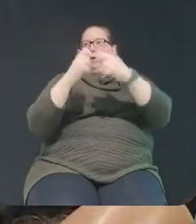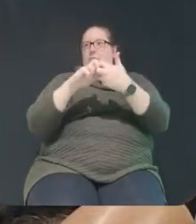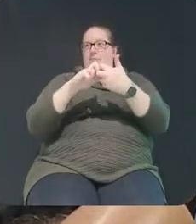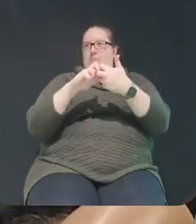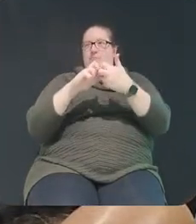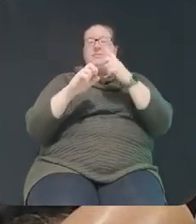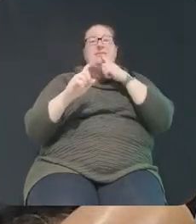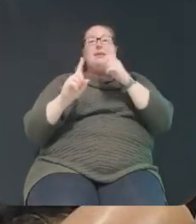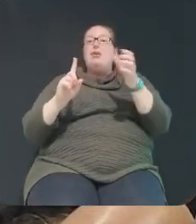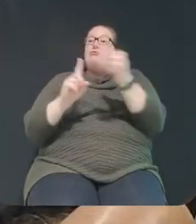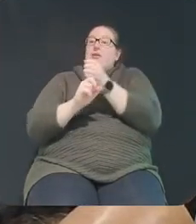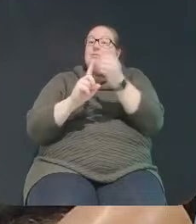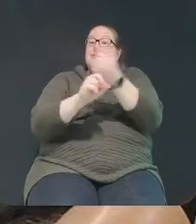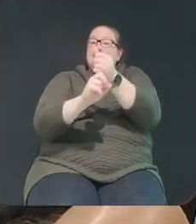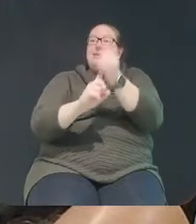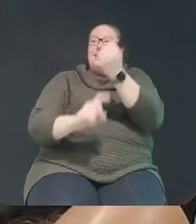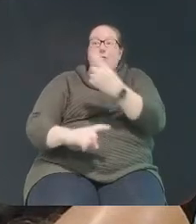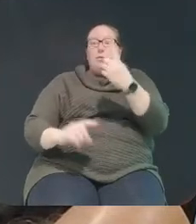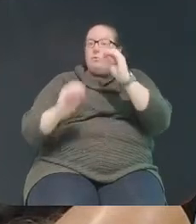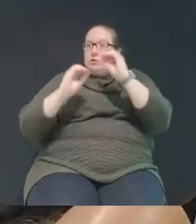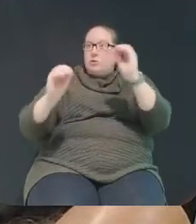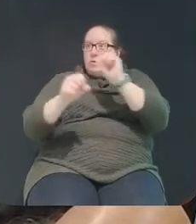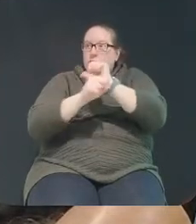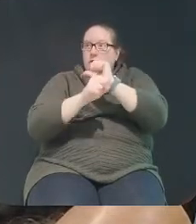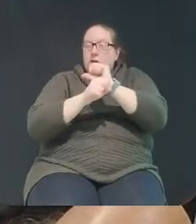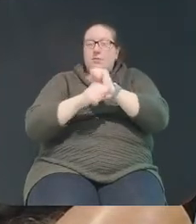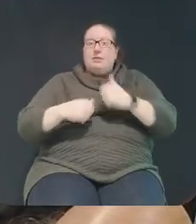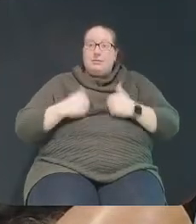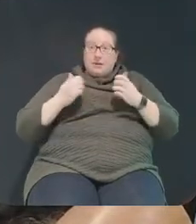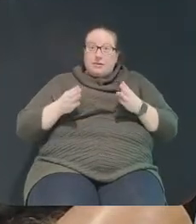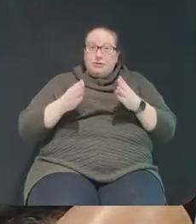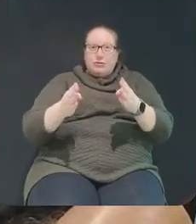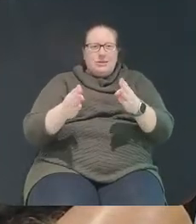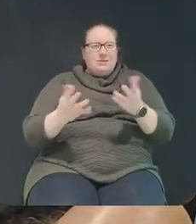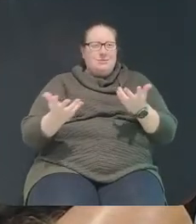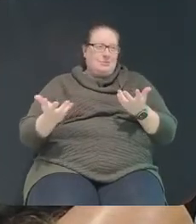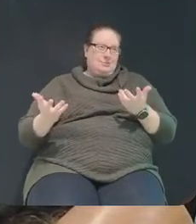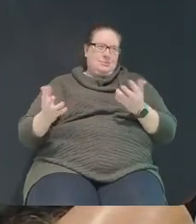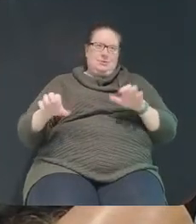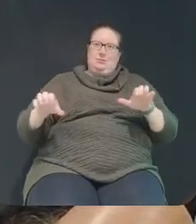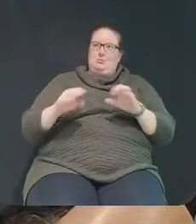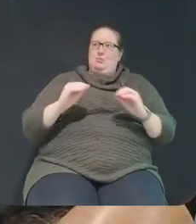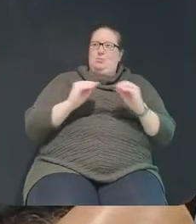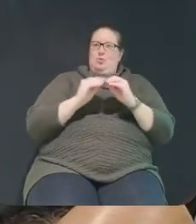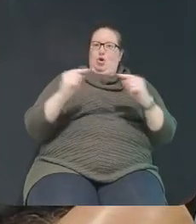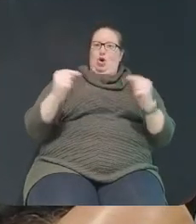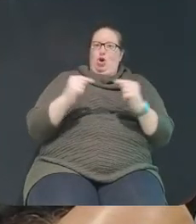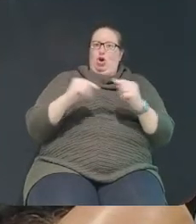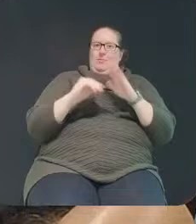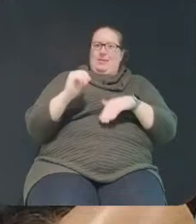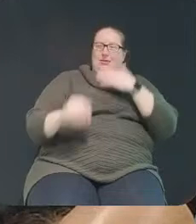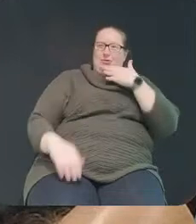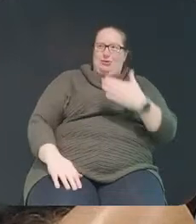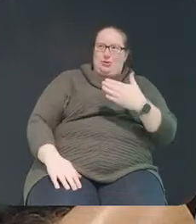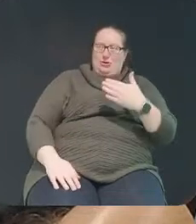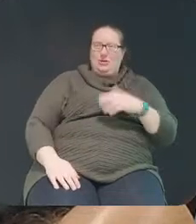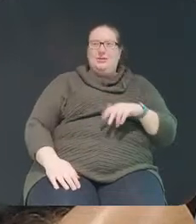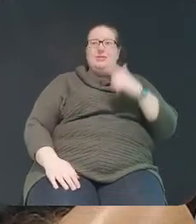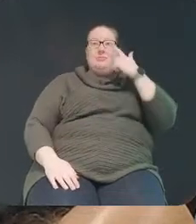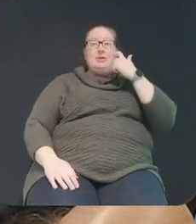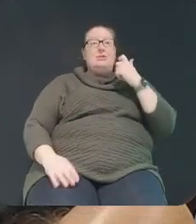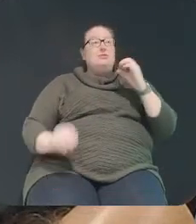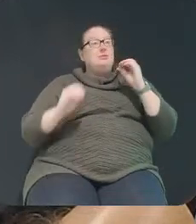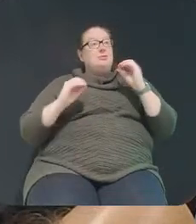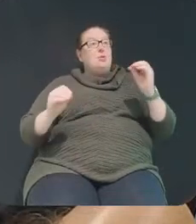that arresting everyone who was unemployed and on the streets, quote, does more harm than good. To the misfortune of being without